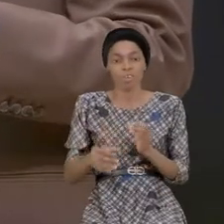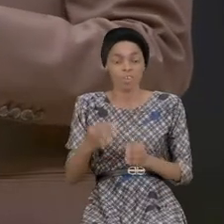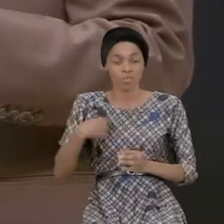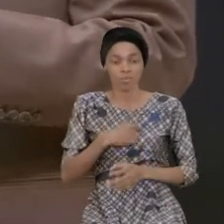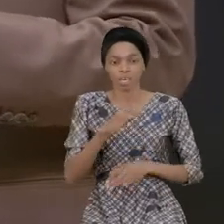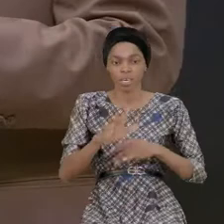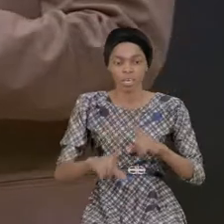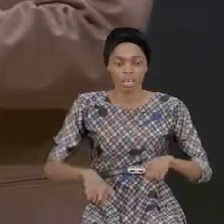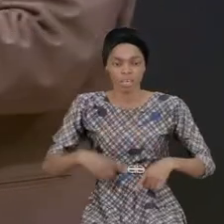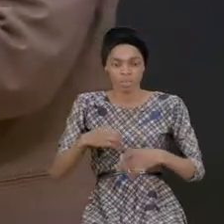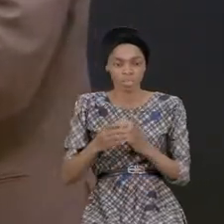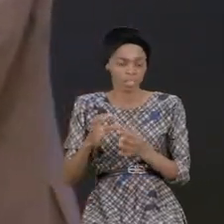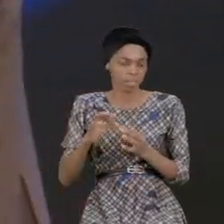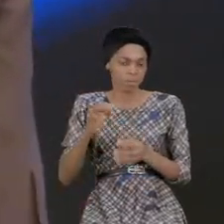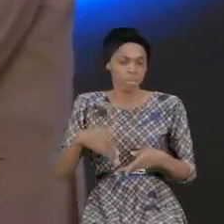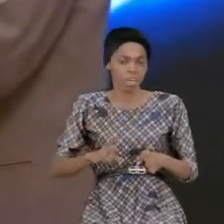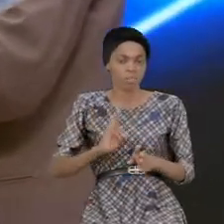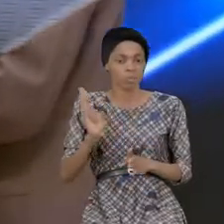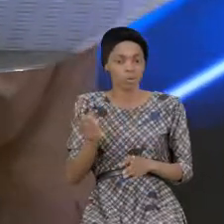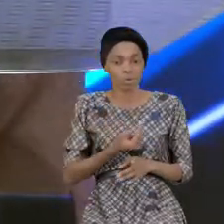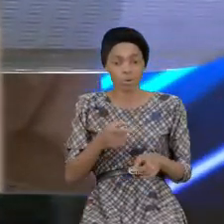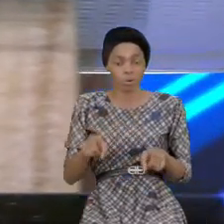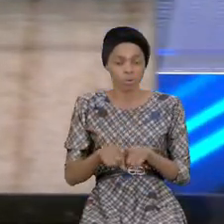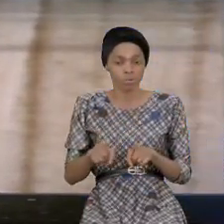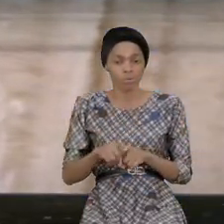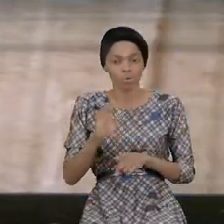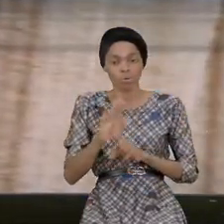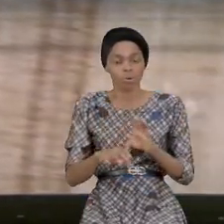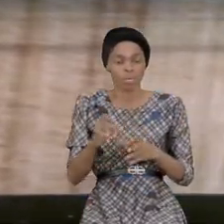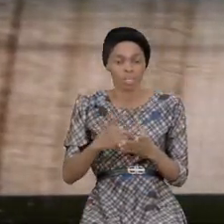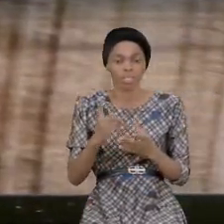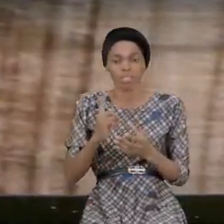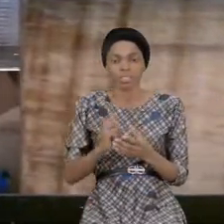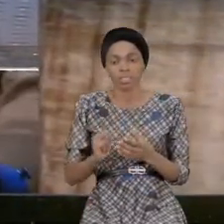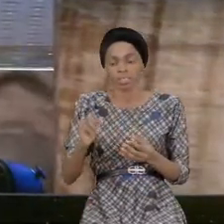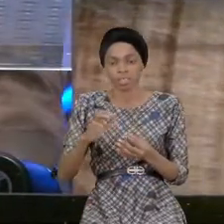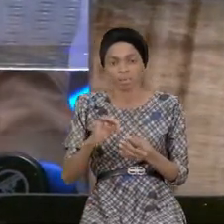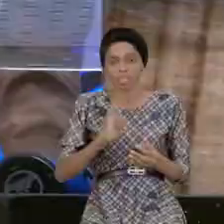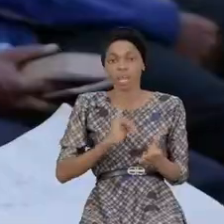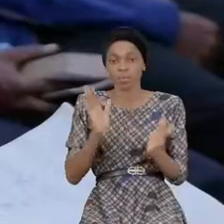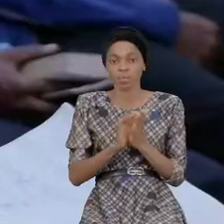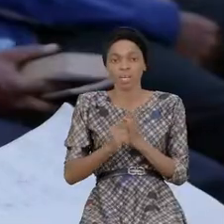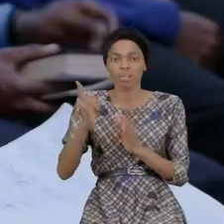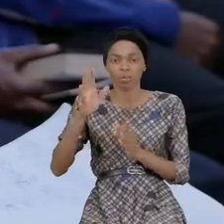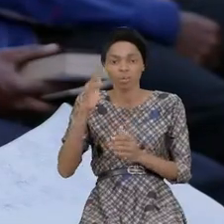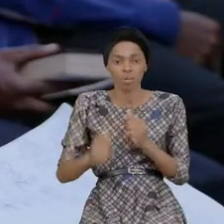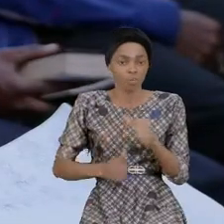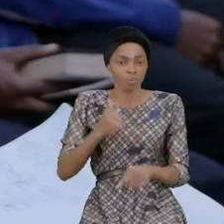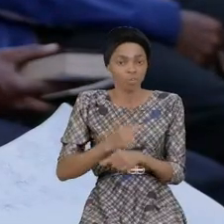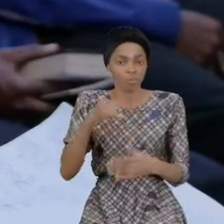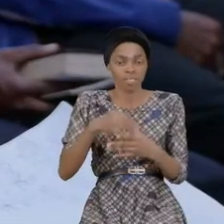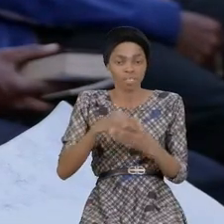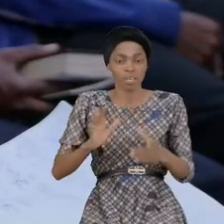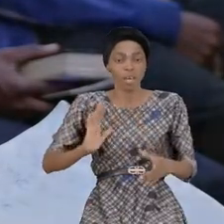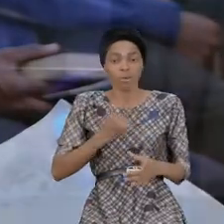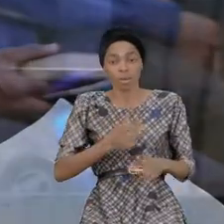also walk in the Spirit. I pray the Lord confirm it in every life. We're looking at